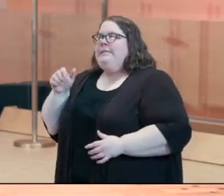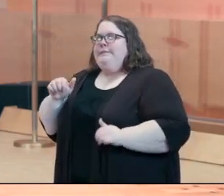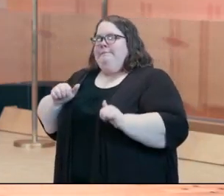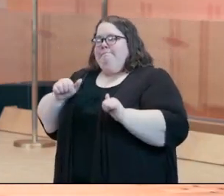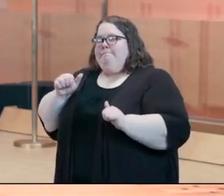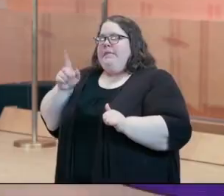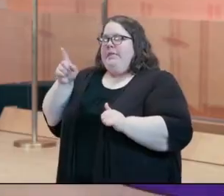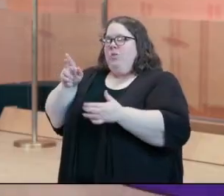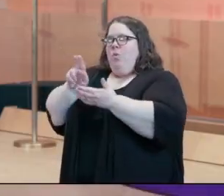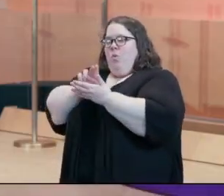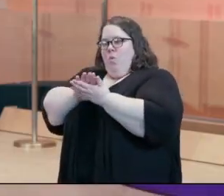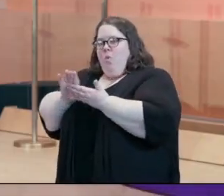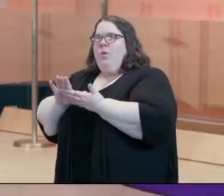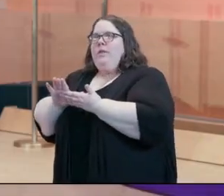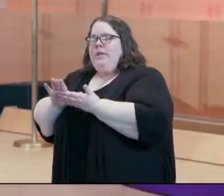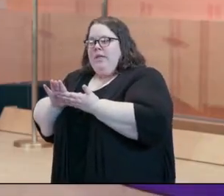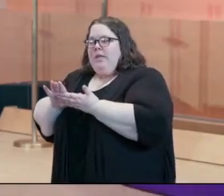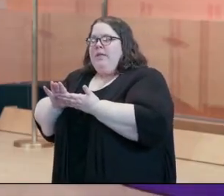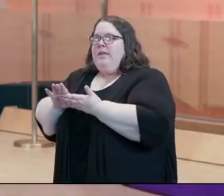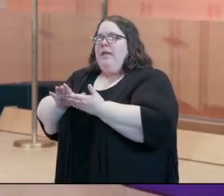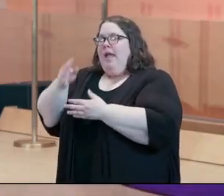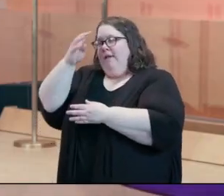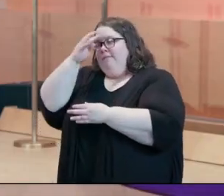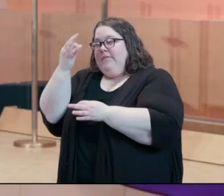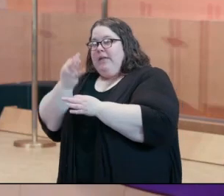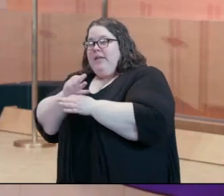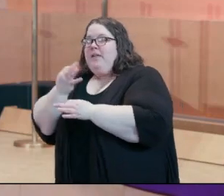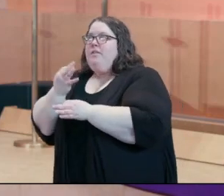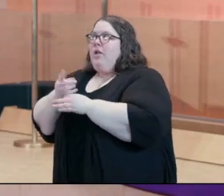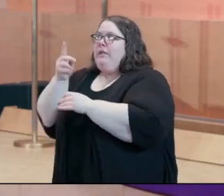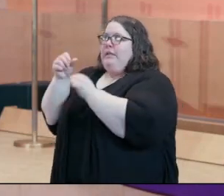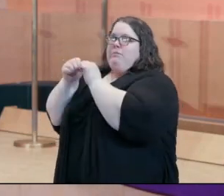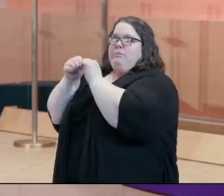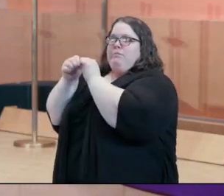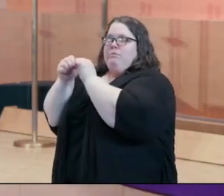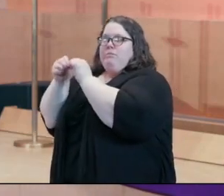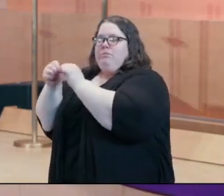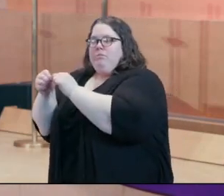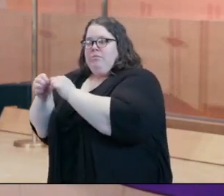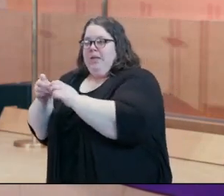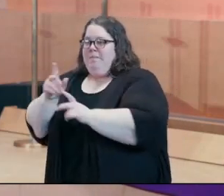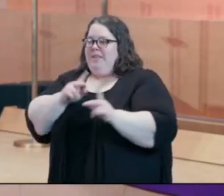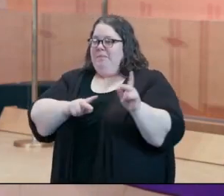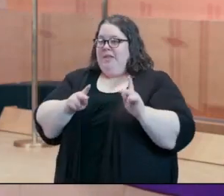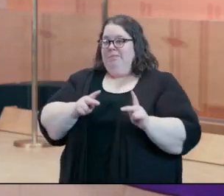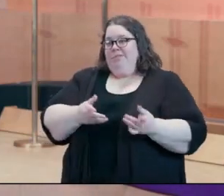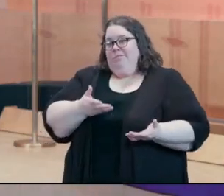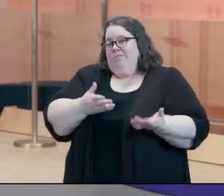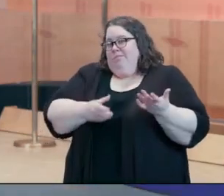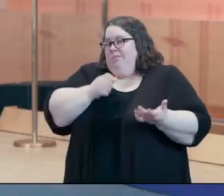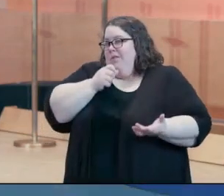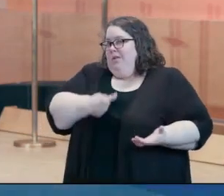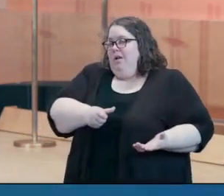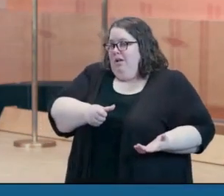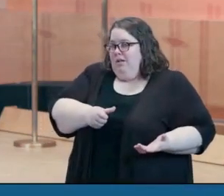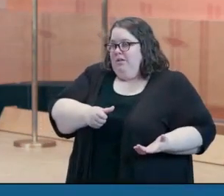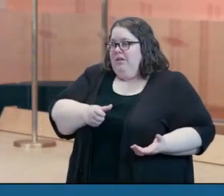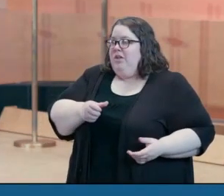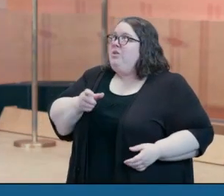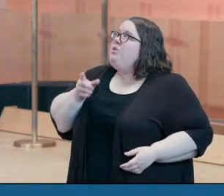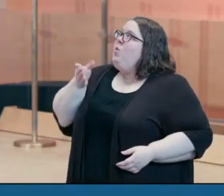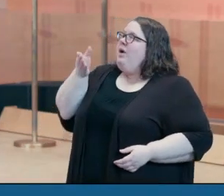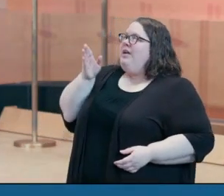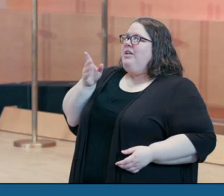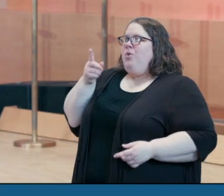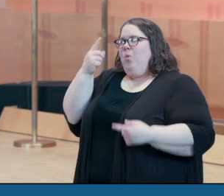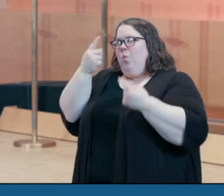holiness, and God being faithful. It's this question of, will God give in to his people? Will he give